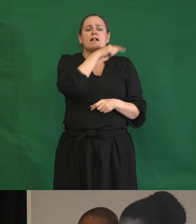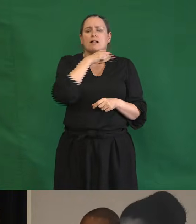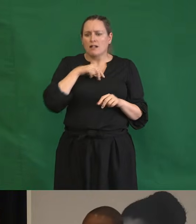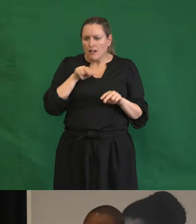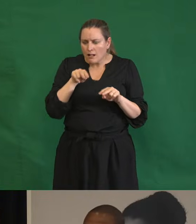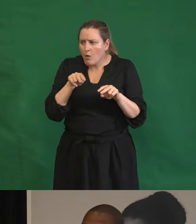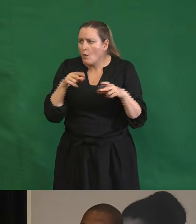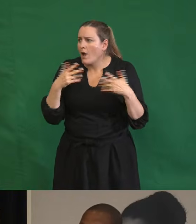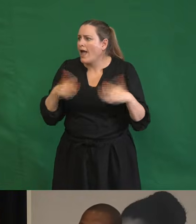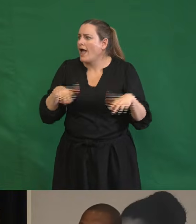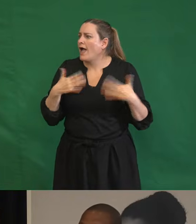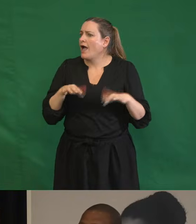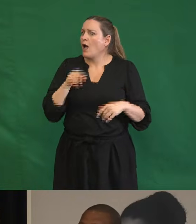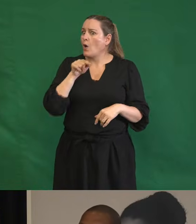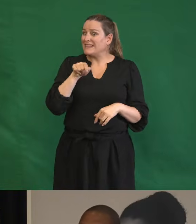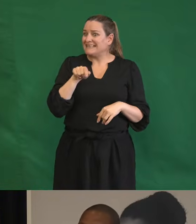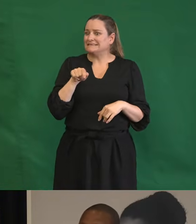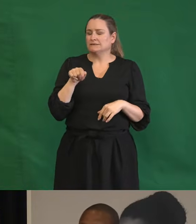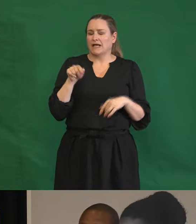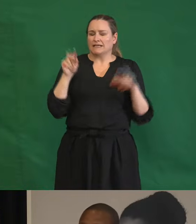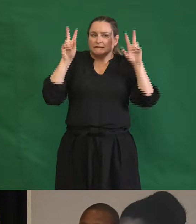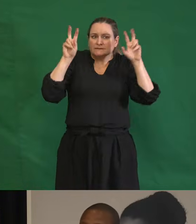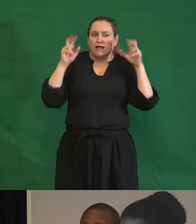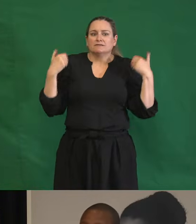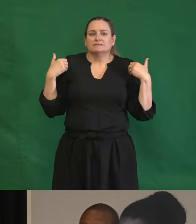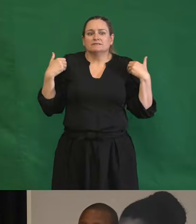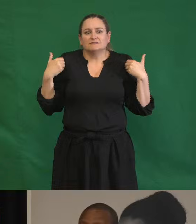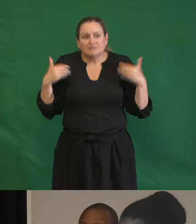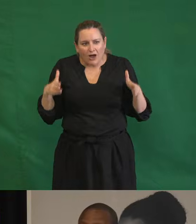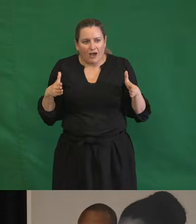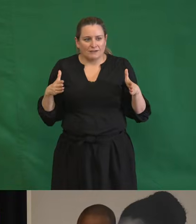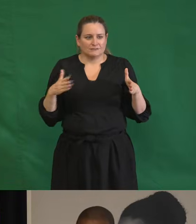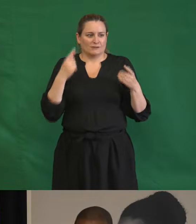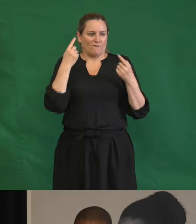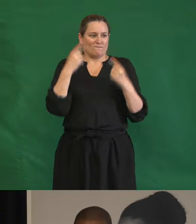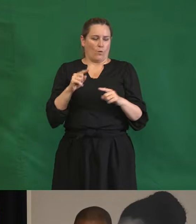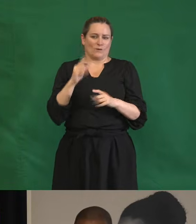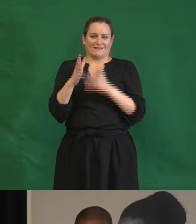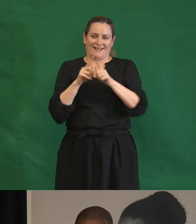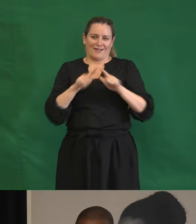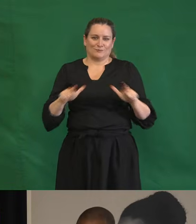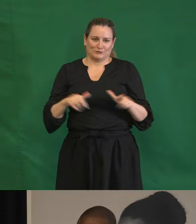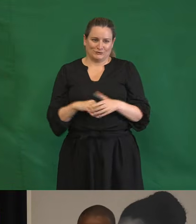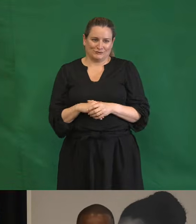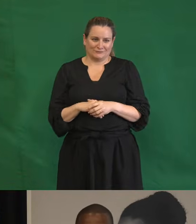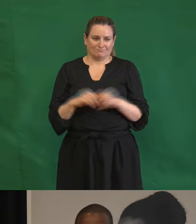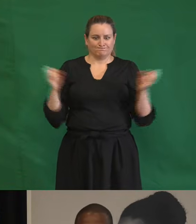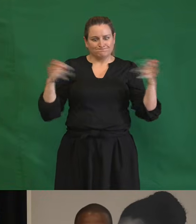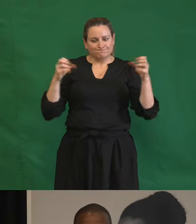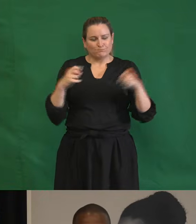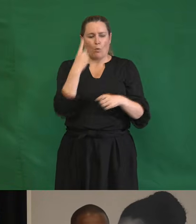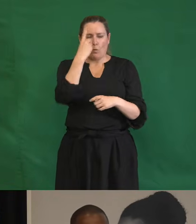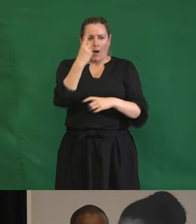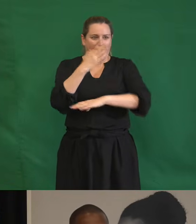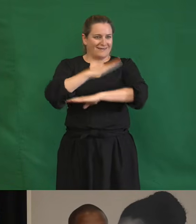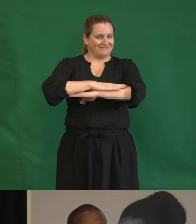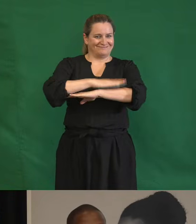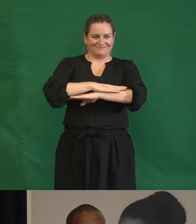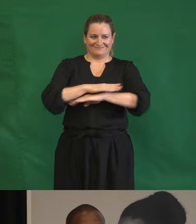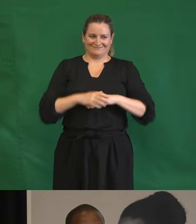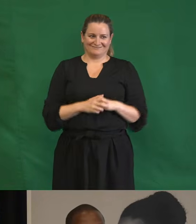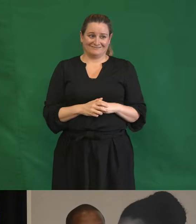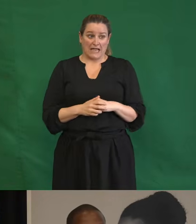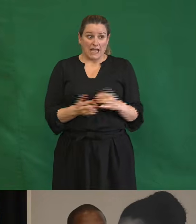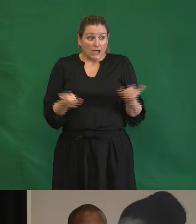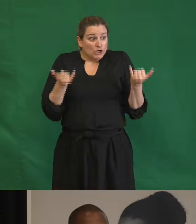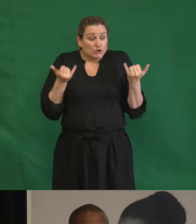the emerging infrastructure in this particular language. And today, we have spent a good